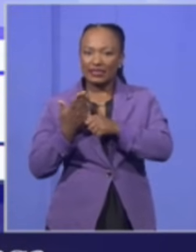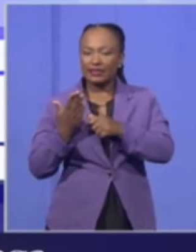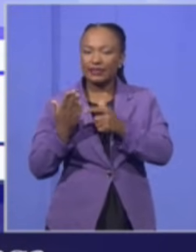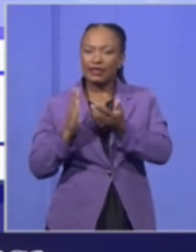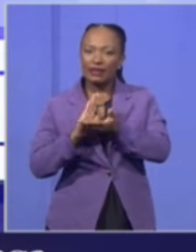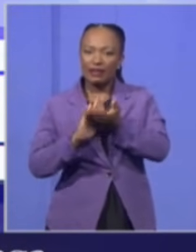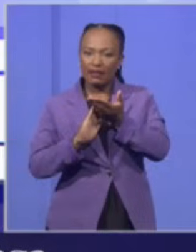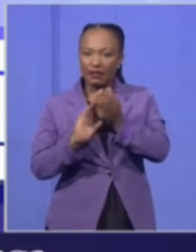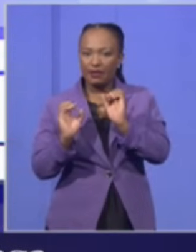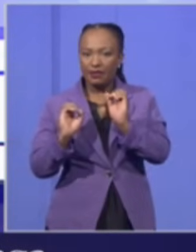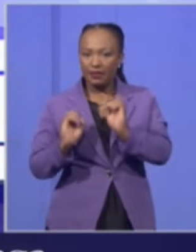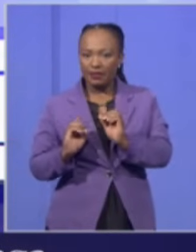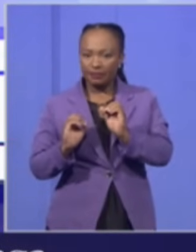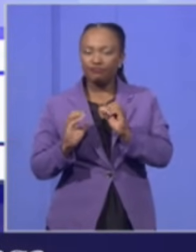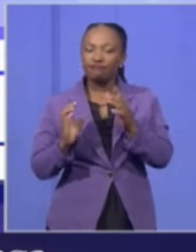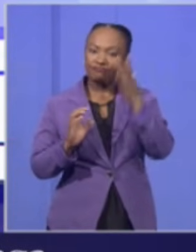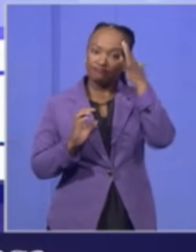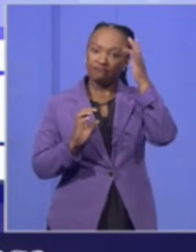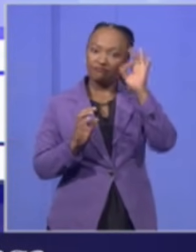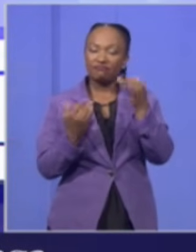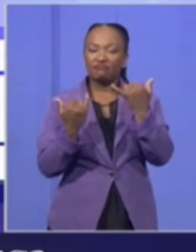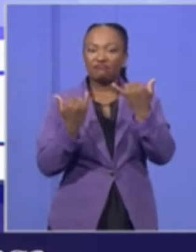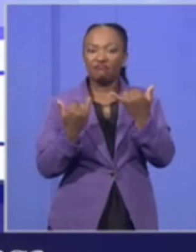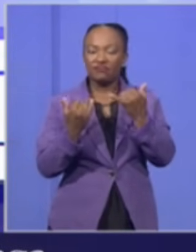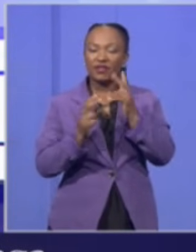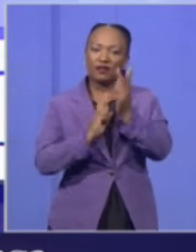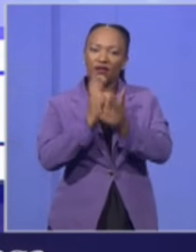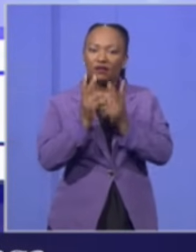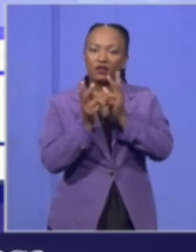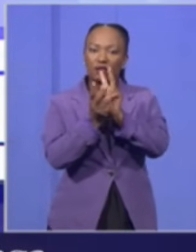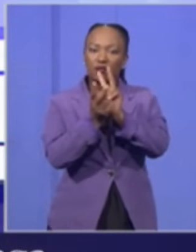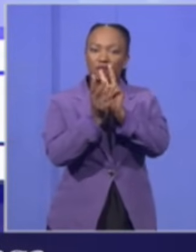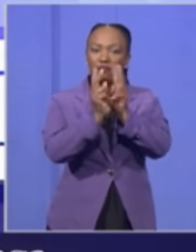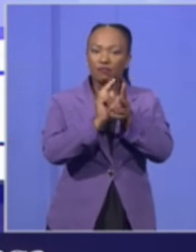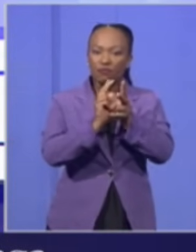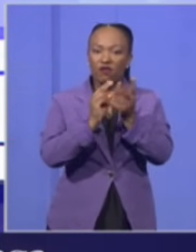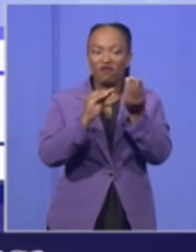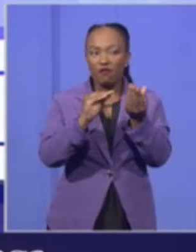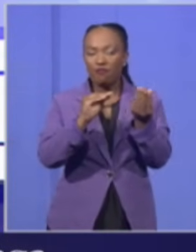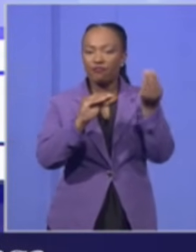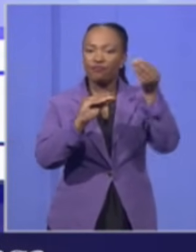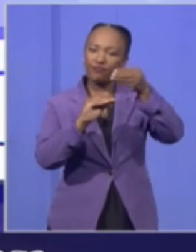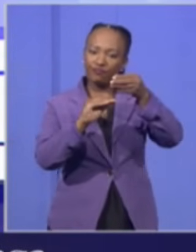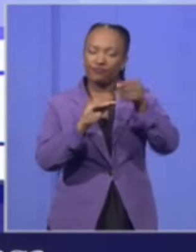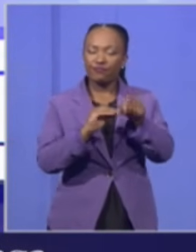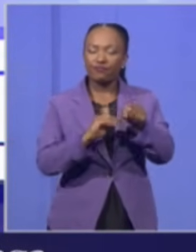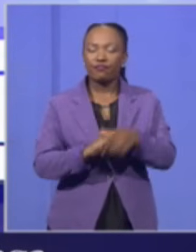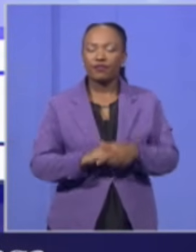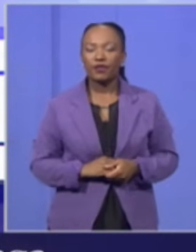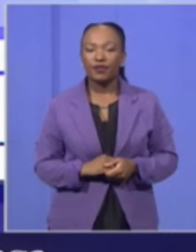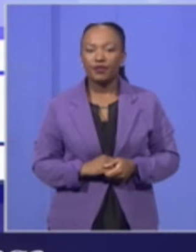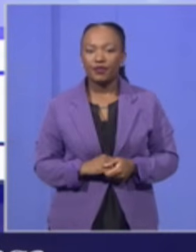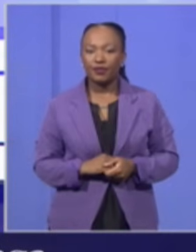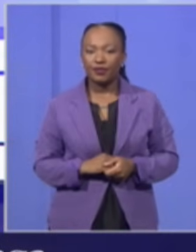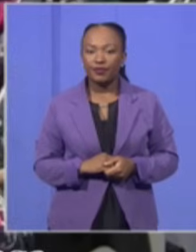le inflation. Mmušo o hloka gape go adima mašeleng a mangwe a tlaletšo godimo ga ditekanyetšo tšeo.